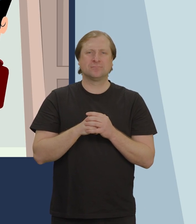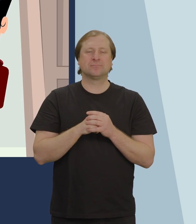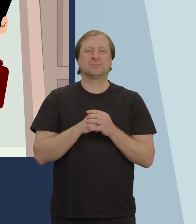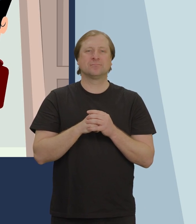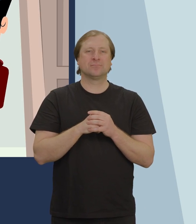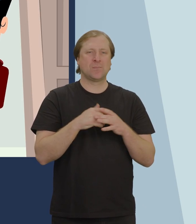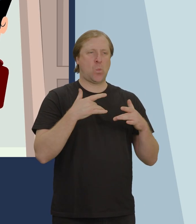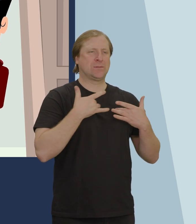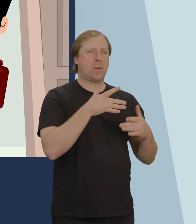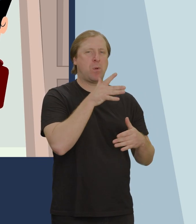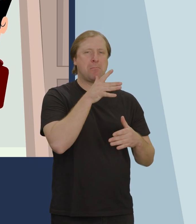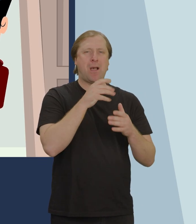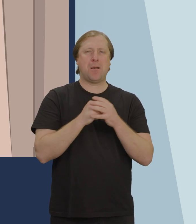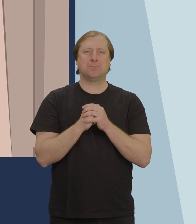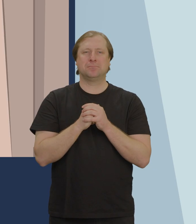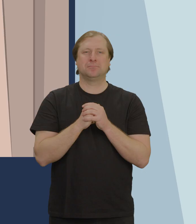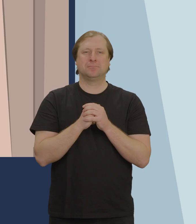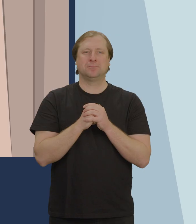What's up with Mom?